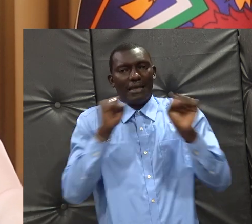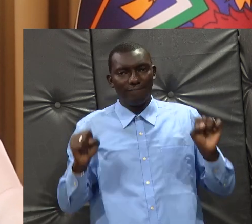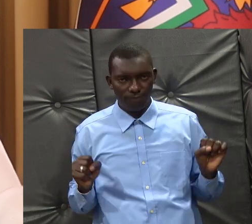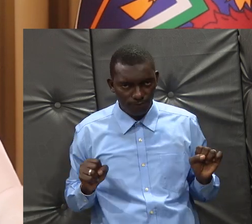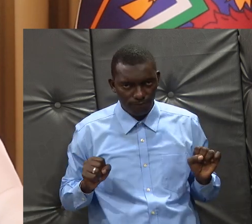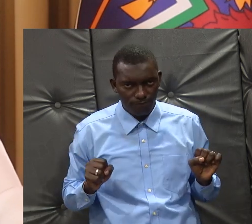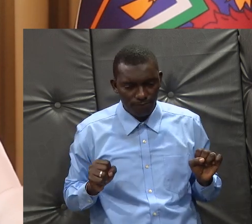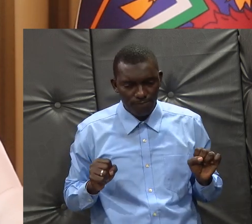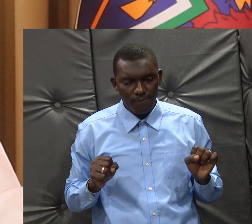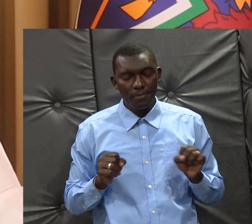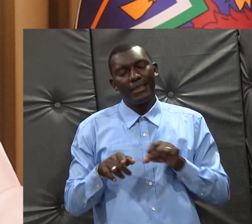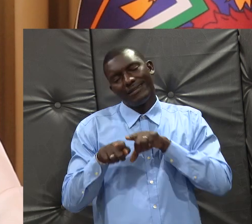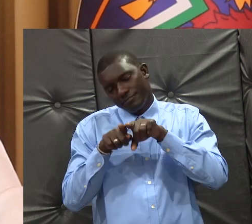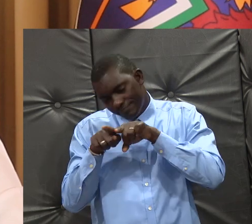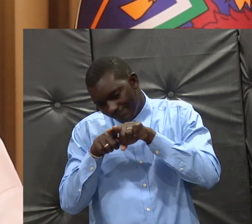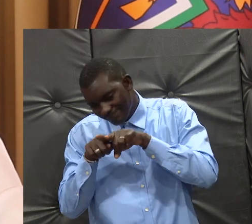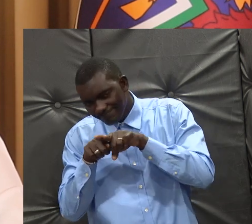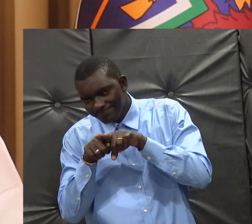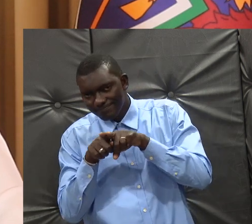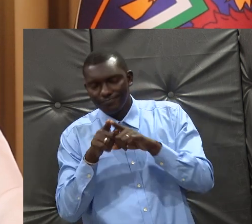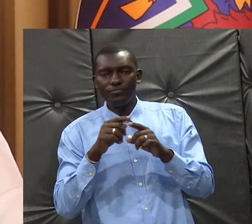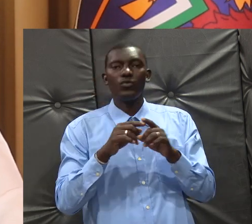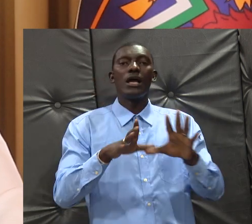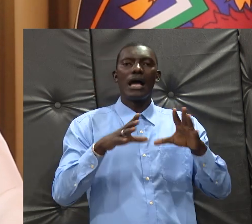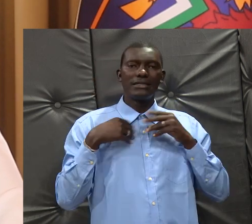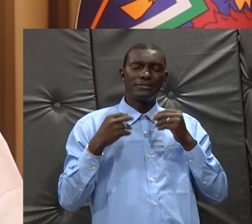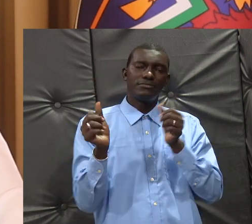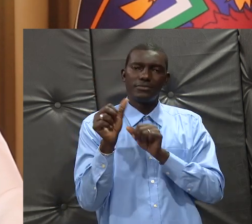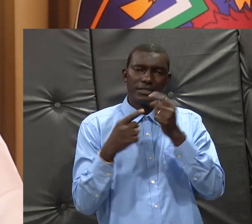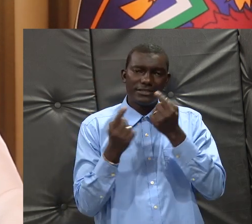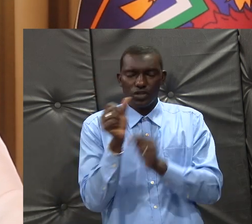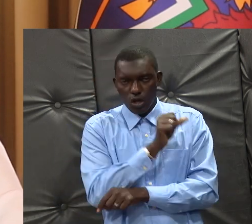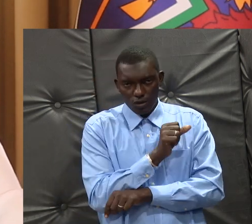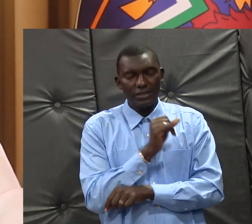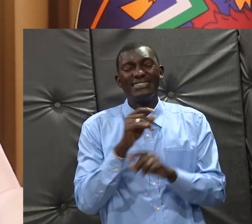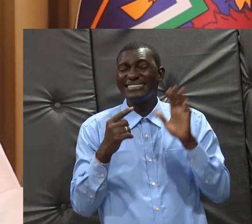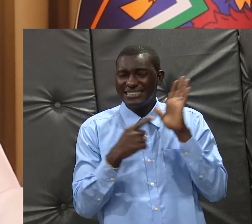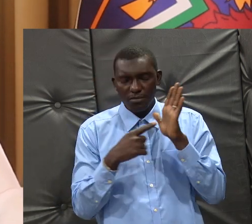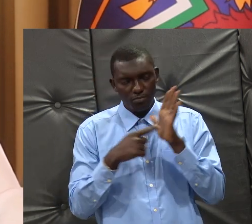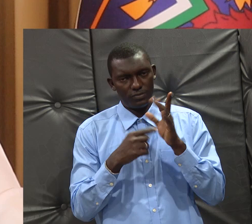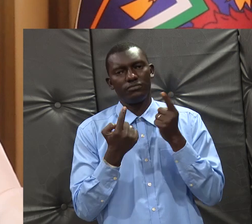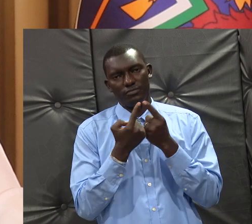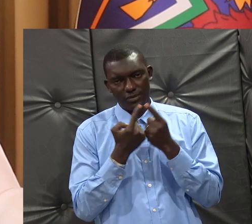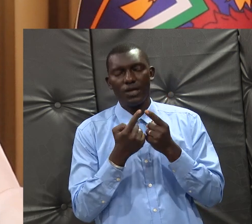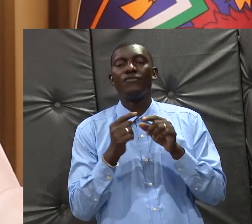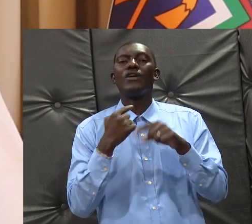up, unite to develop the country, and put the interests of the nation